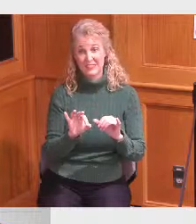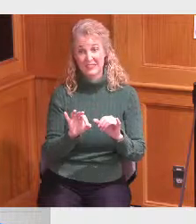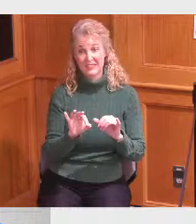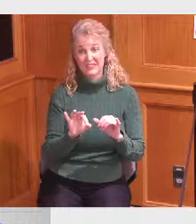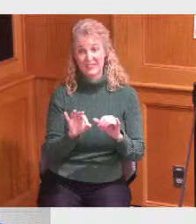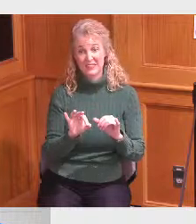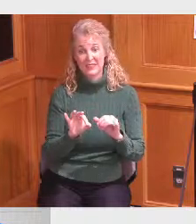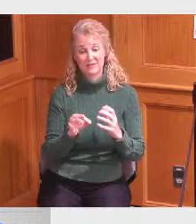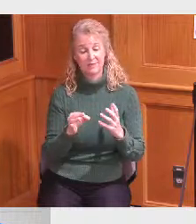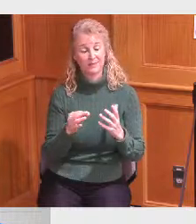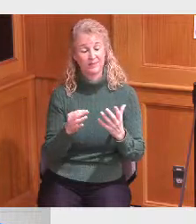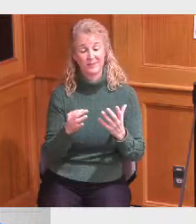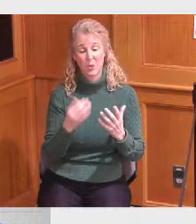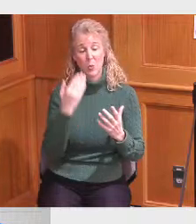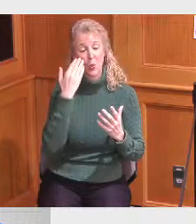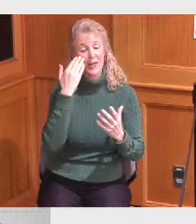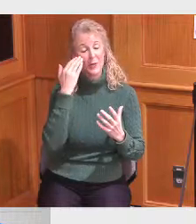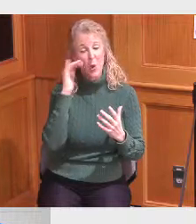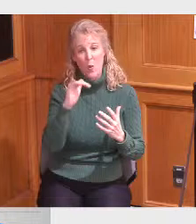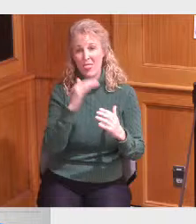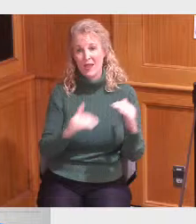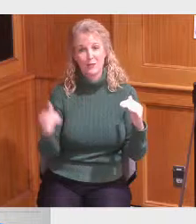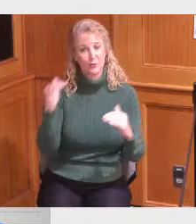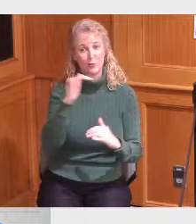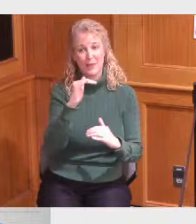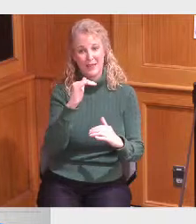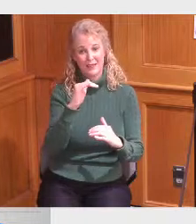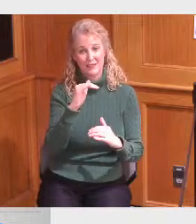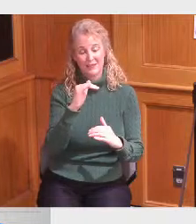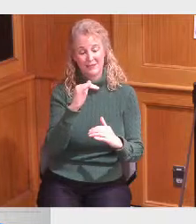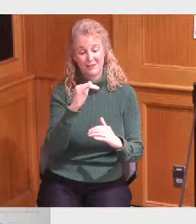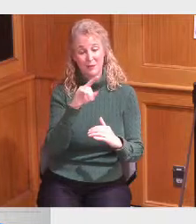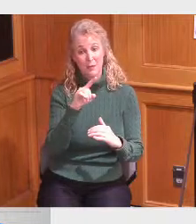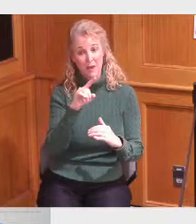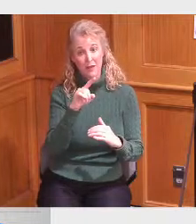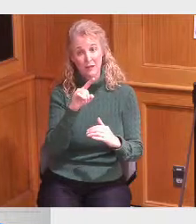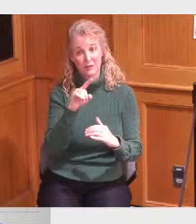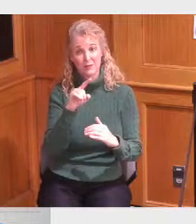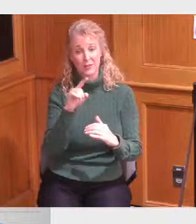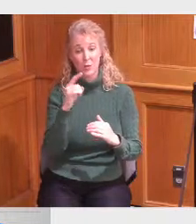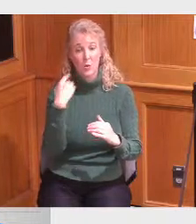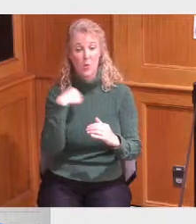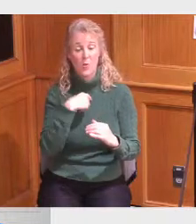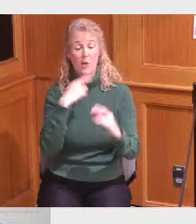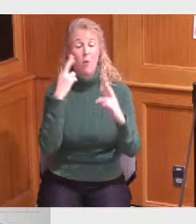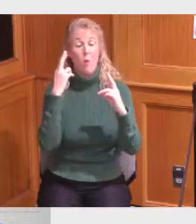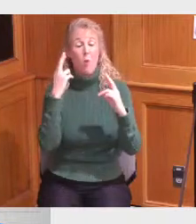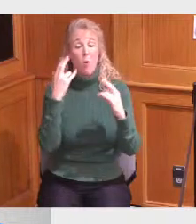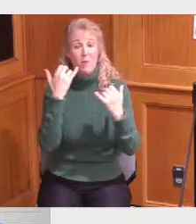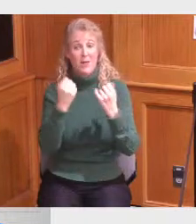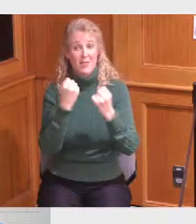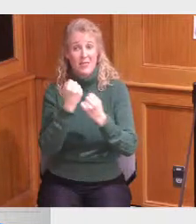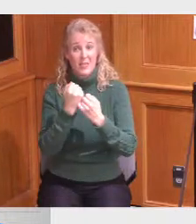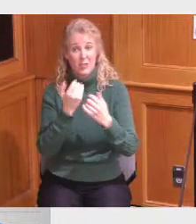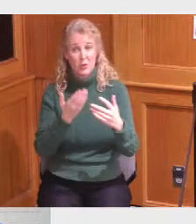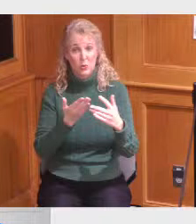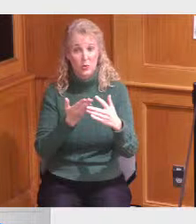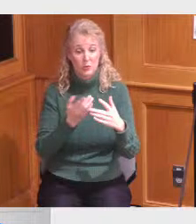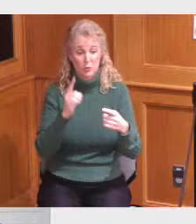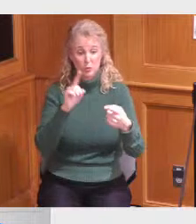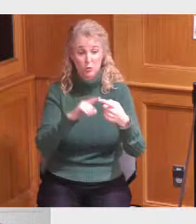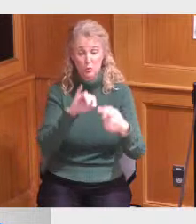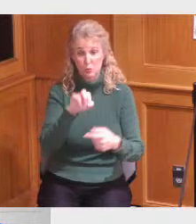The Council on Accreditation caseload is 12. But through July, given the trending that we're seeing with new